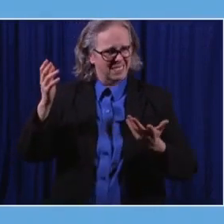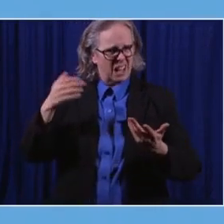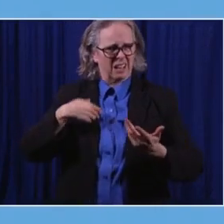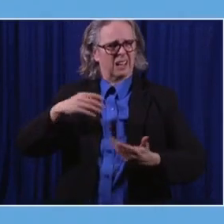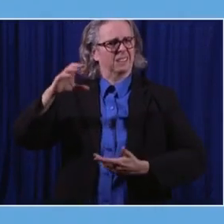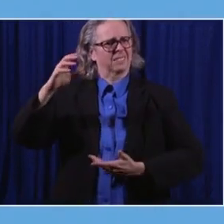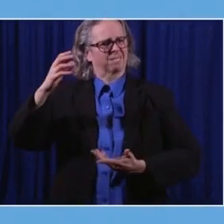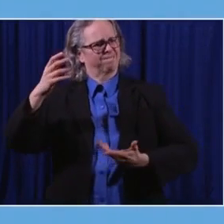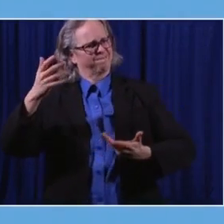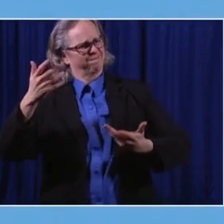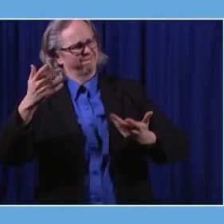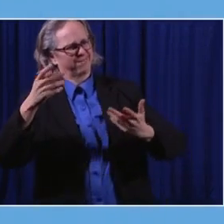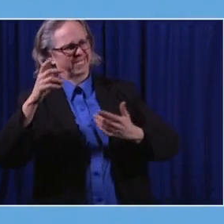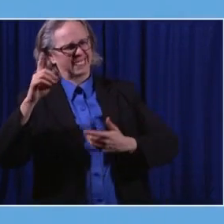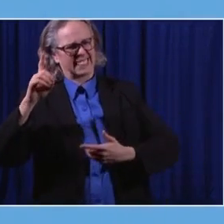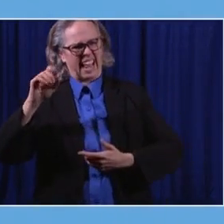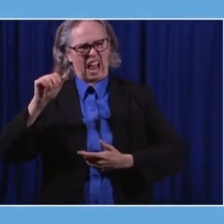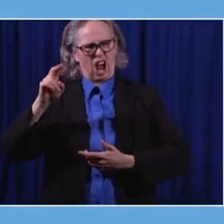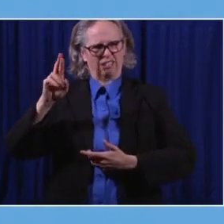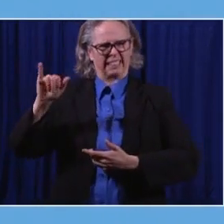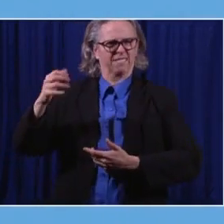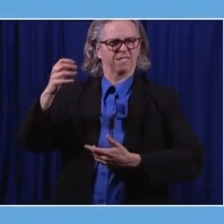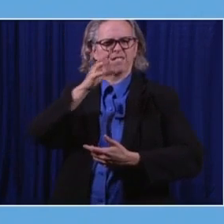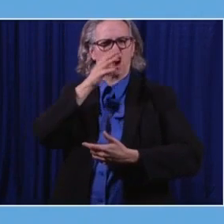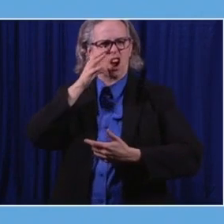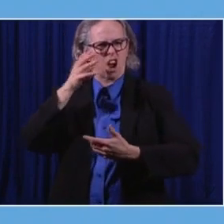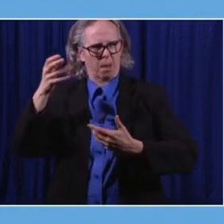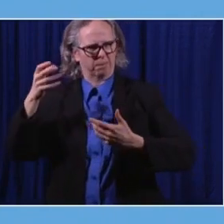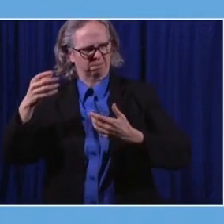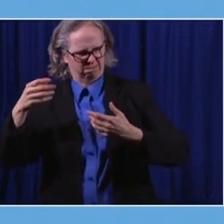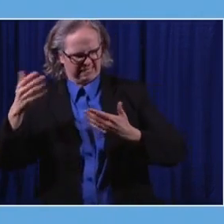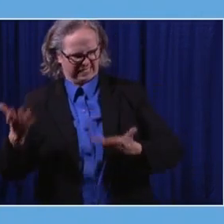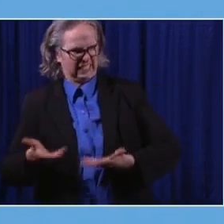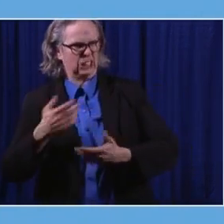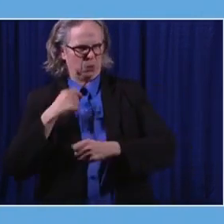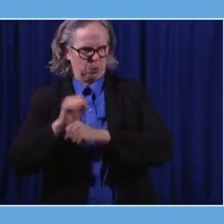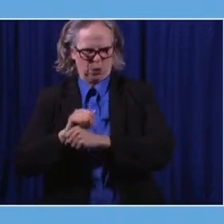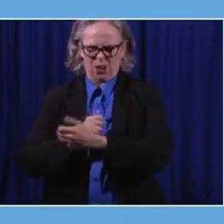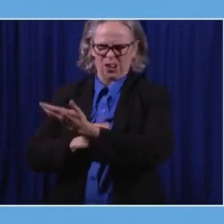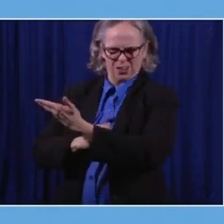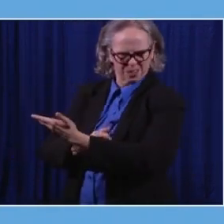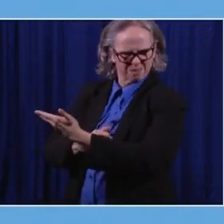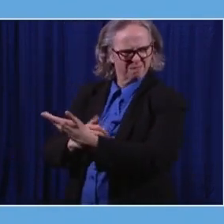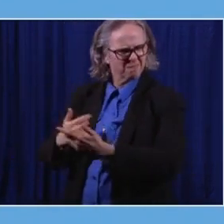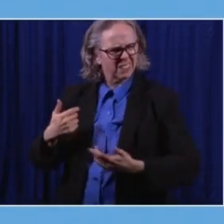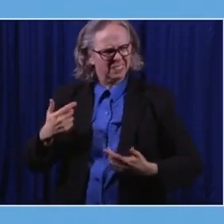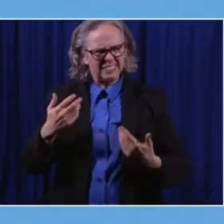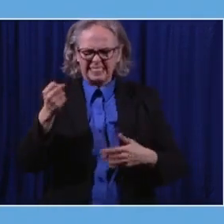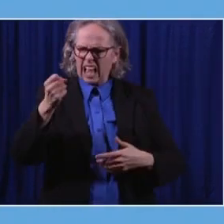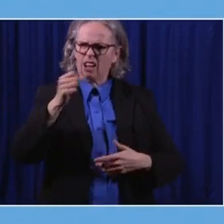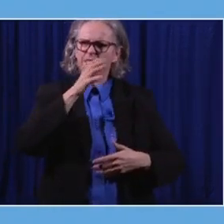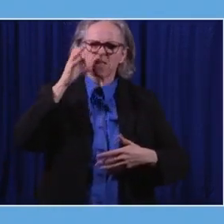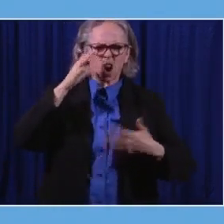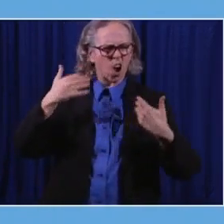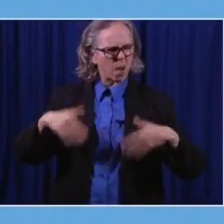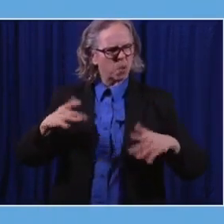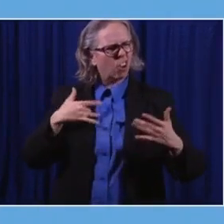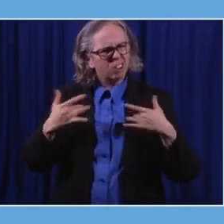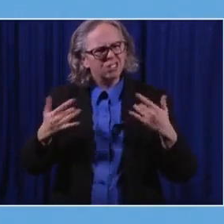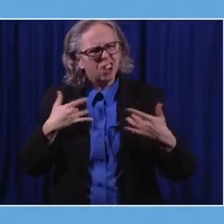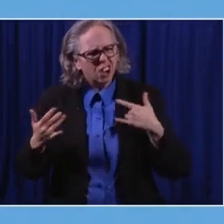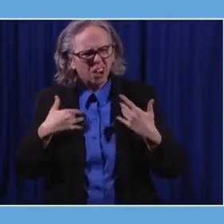and Ohio's dairy farmers are very concerned about their communities. And right now,